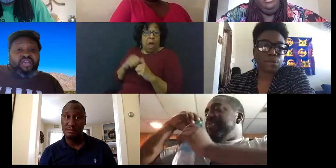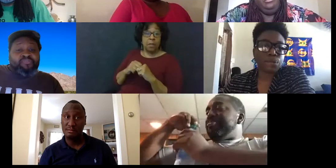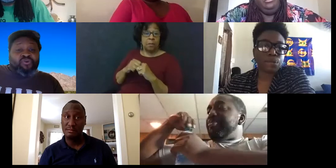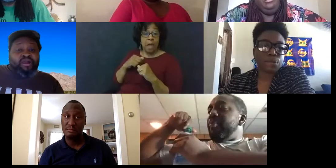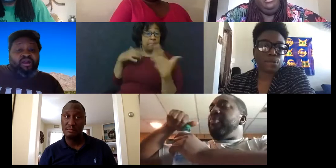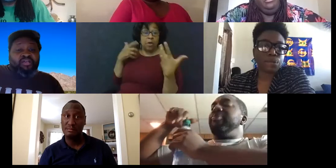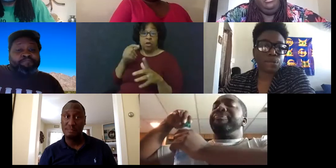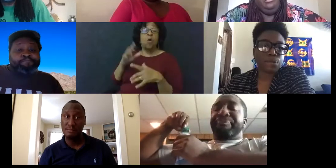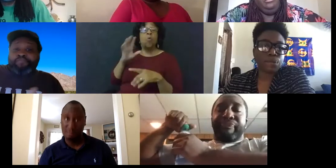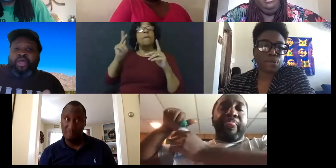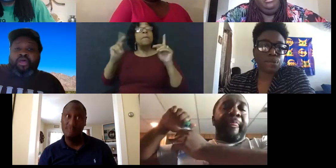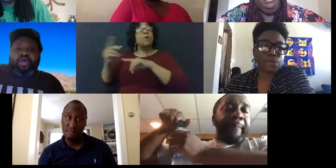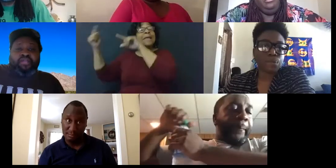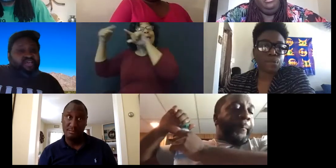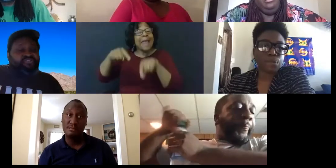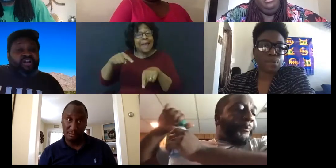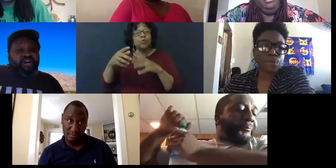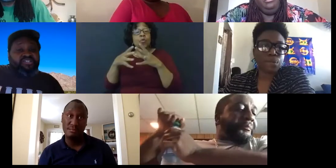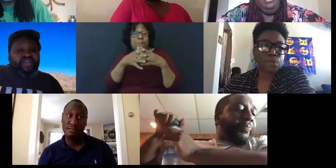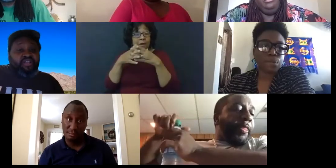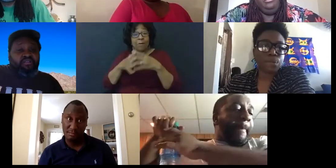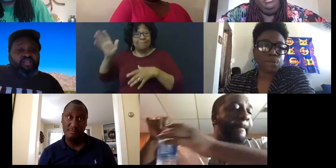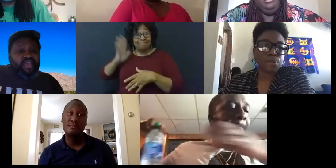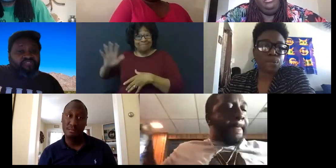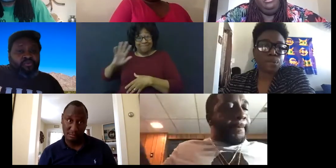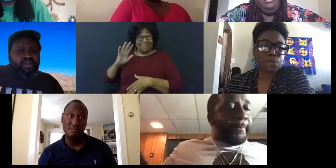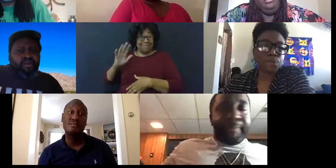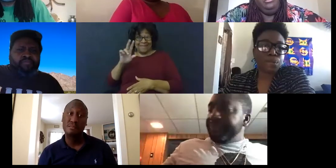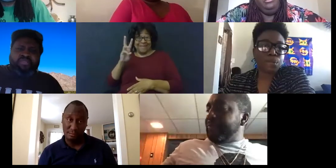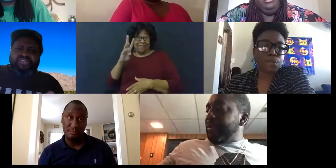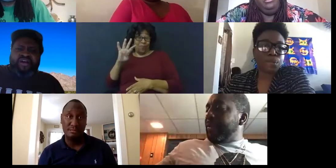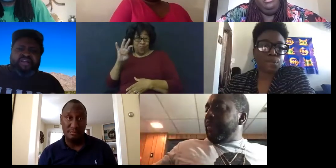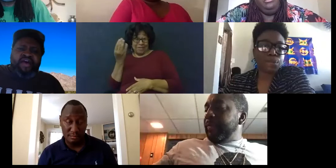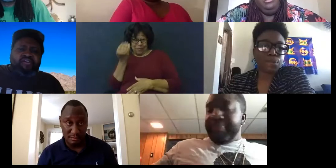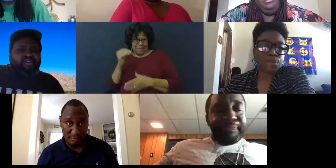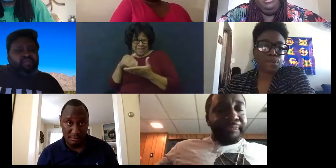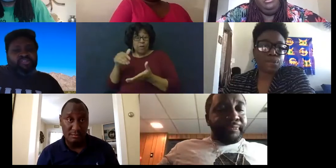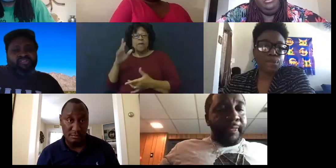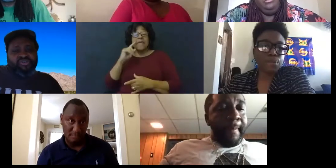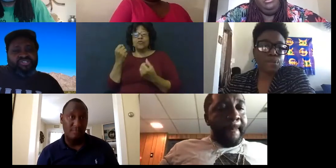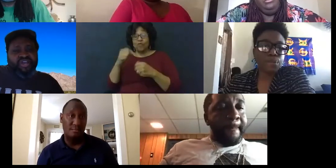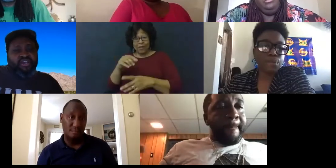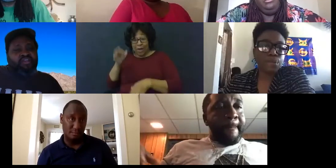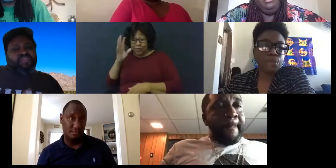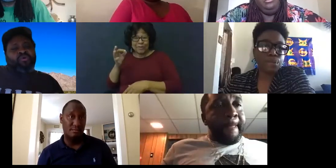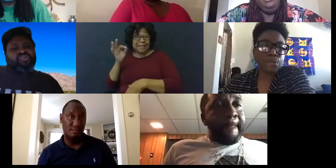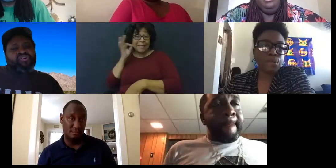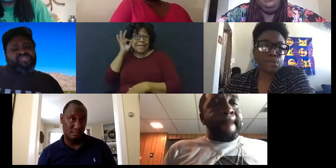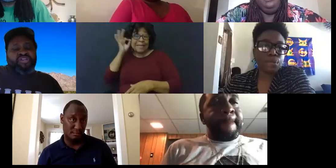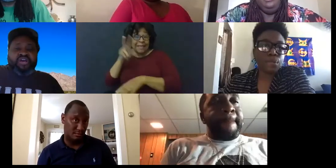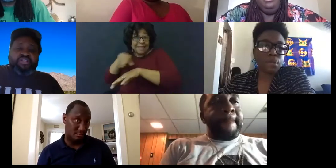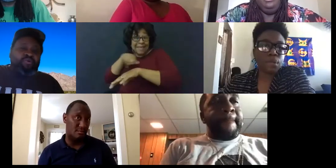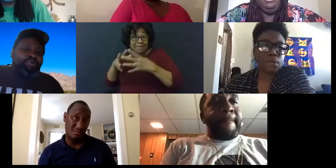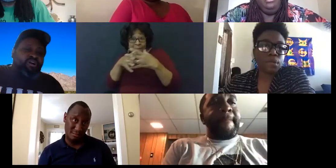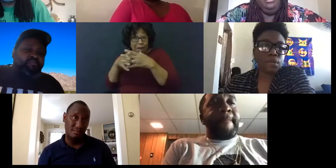colonizers came to America, instead of trying to understand the natives who were here, they tried to indoctrinate them into Christianity. And if they weren't